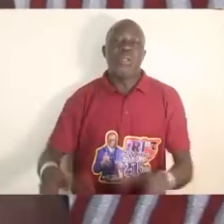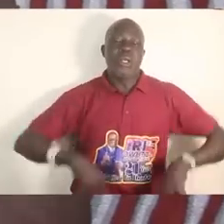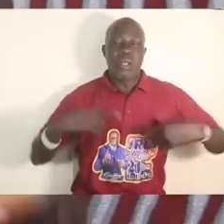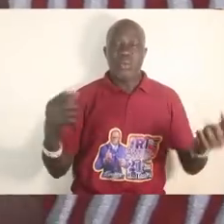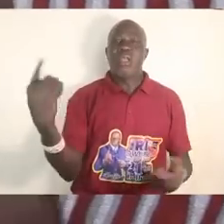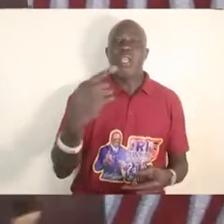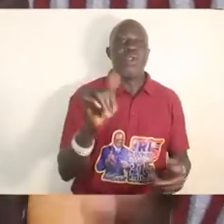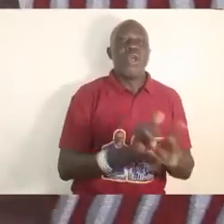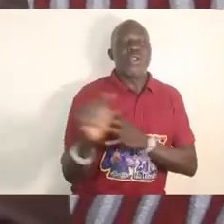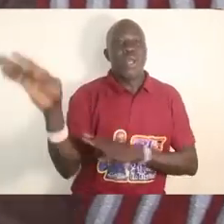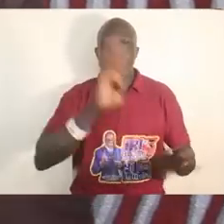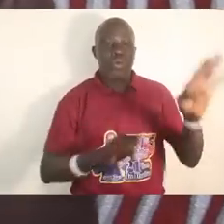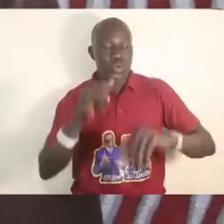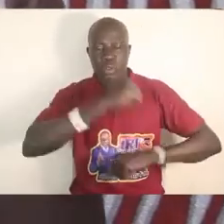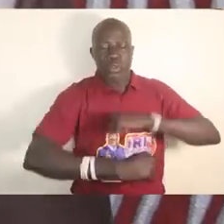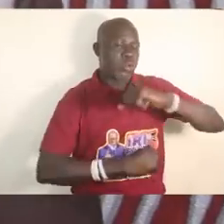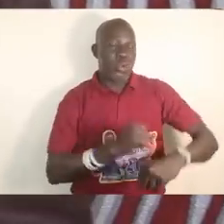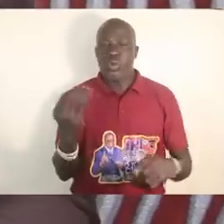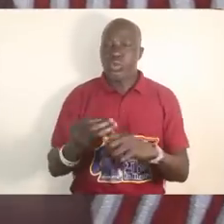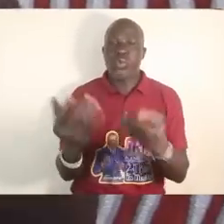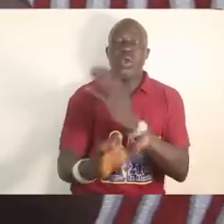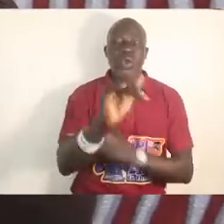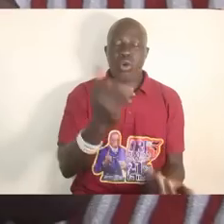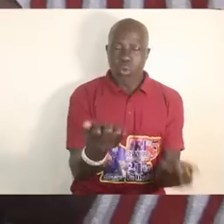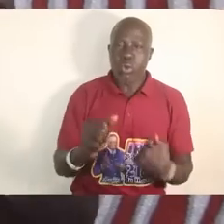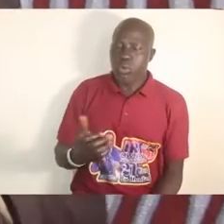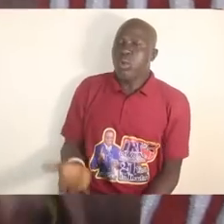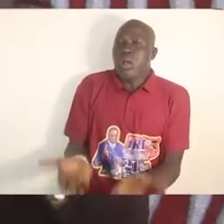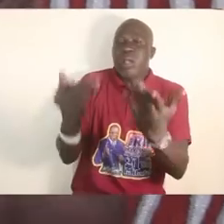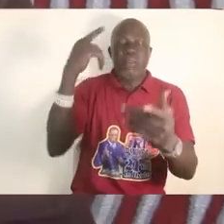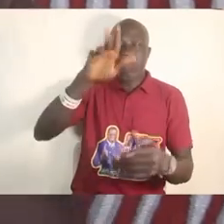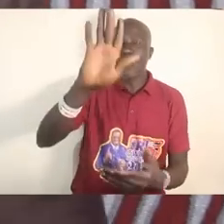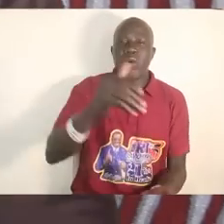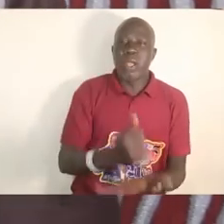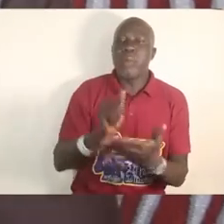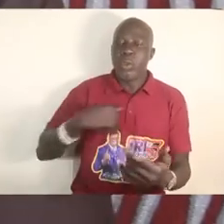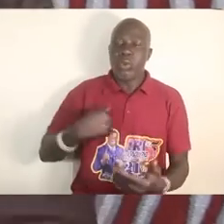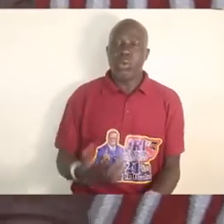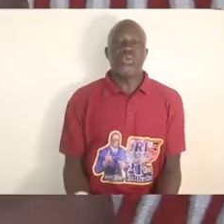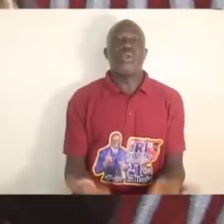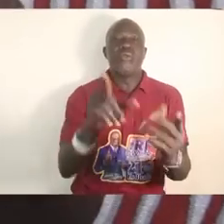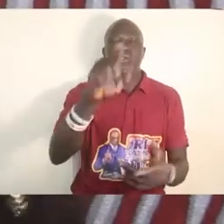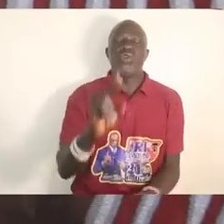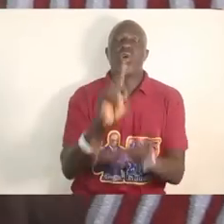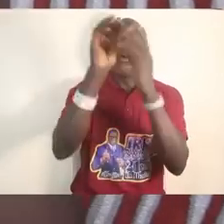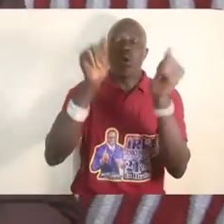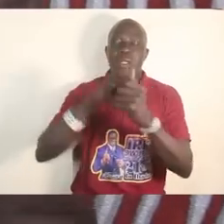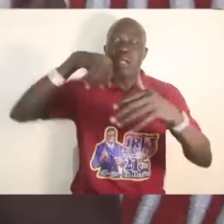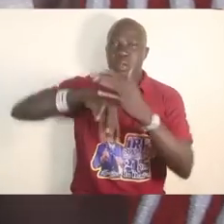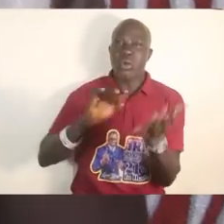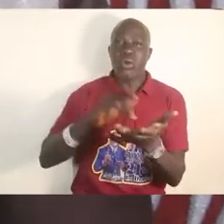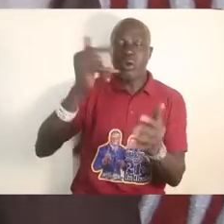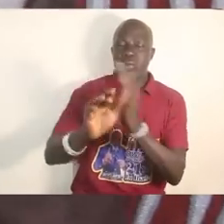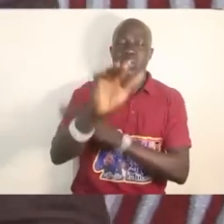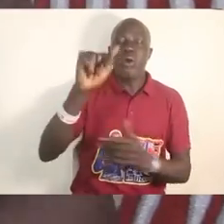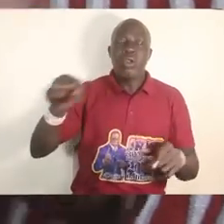live alone. O ti ṣe wàhálà tó gẹ́rẹ́. Labour so much. Ọlọ́run fẹ́ dìde fún ọ̀rọ̀ wẹ̀. God want to rise for you. A fẹ́ gbé ayé ẹ̀ sókè. We want to lift you. Pẹ̀lú ògùn Ọlọ́run. With the glory of